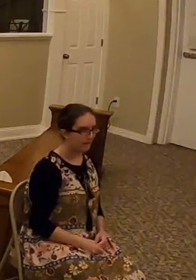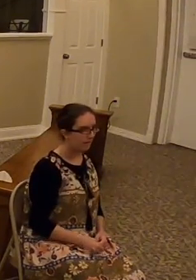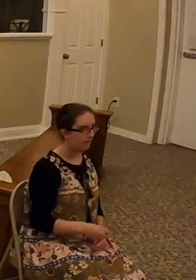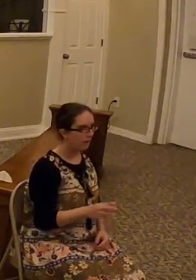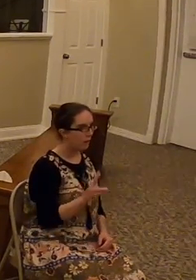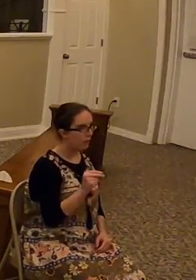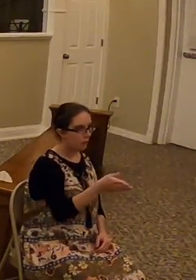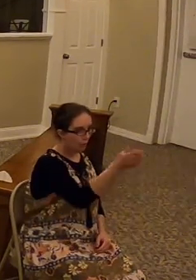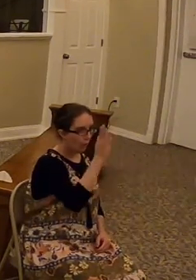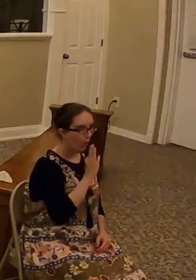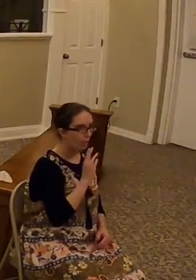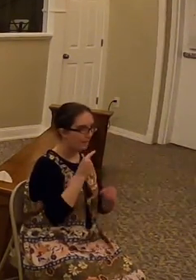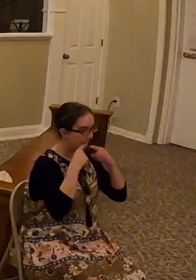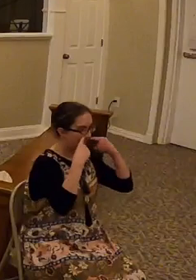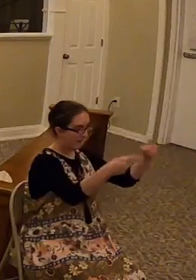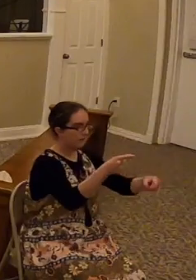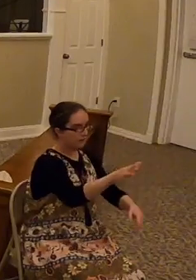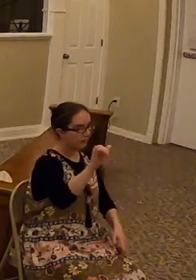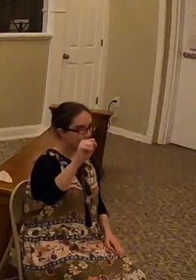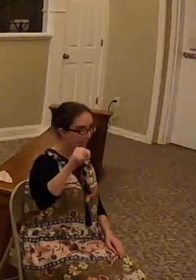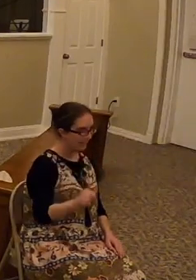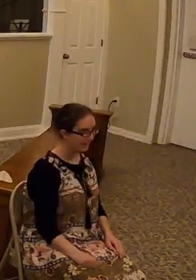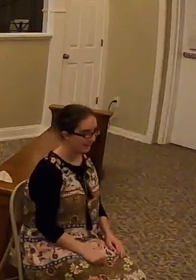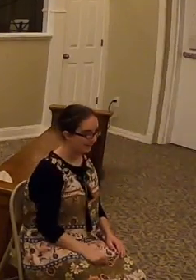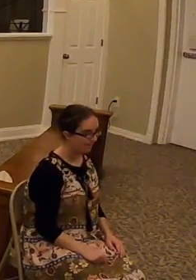and ain't no God answered y'all yet.